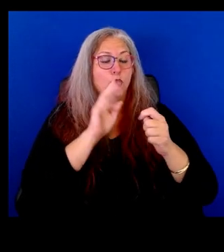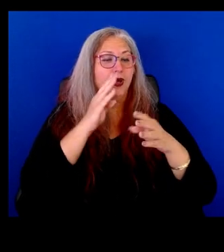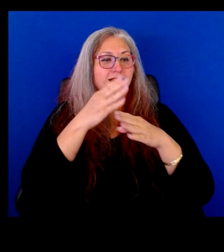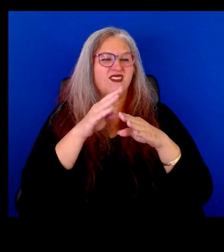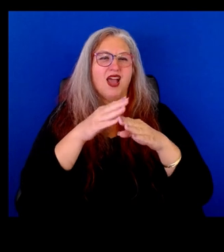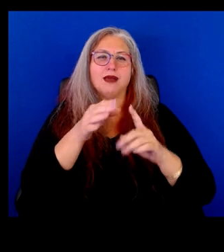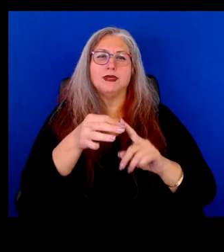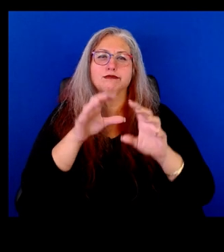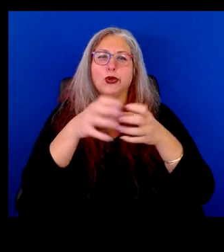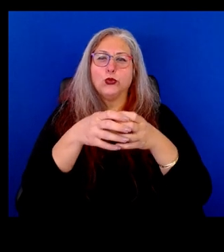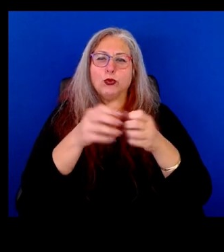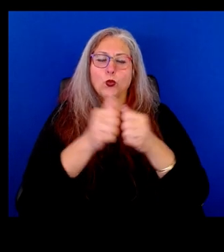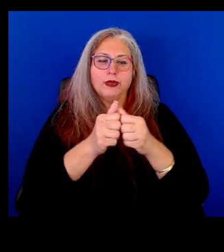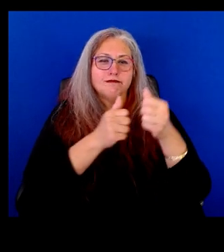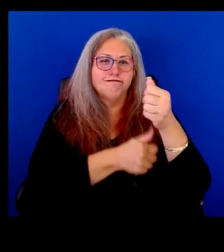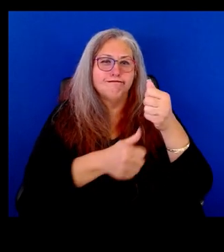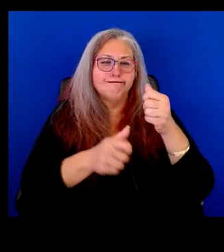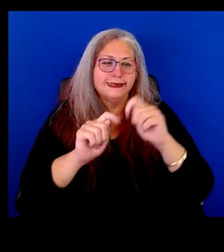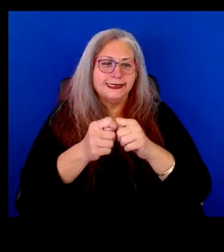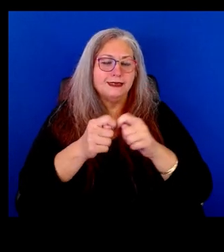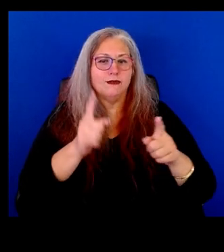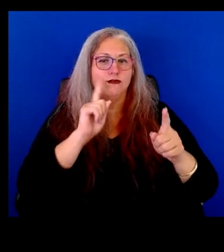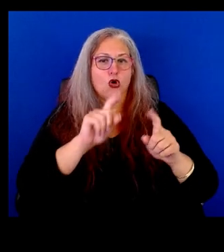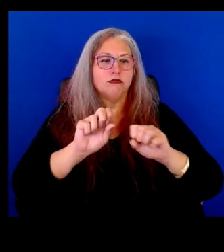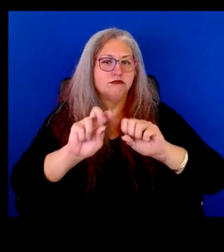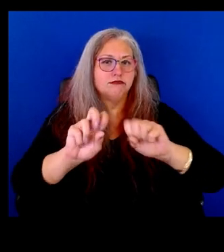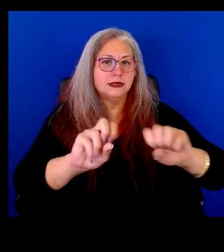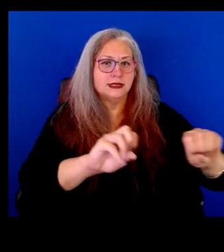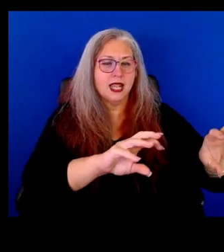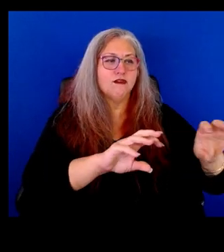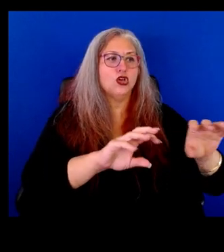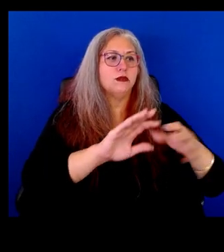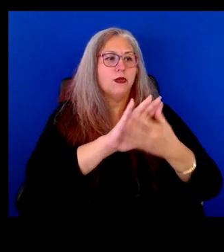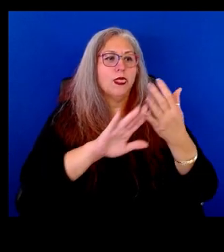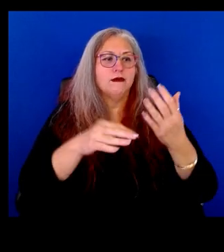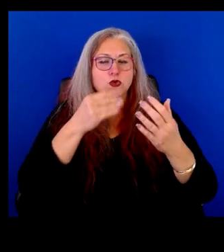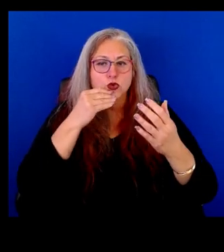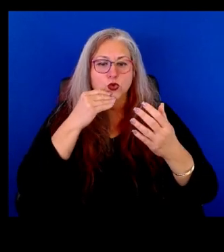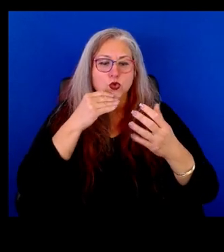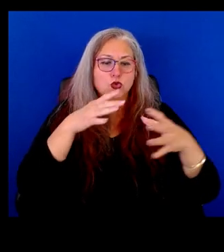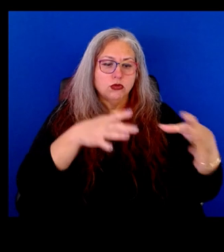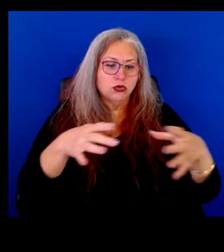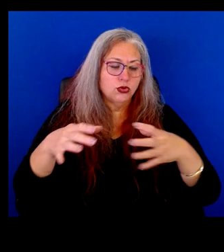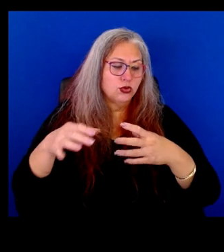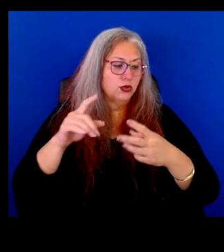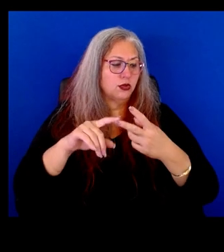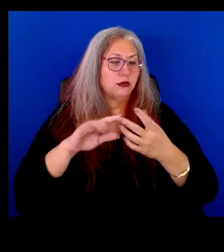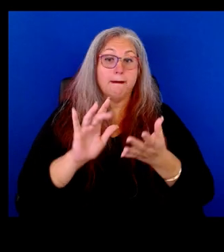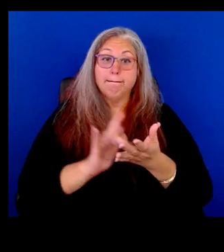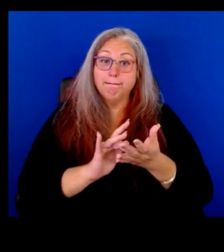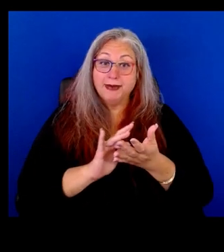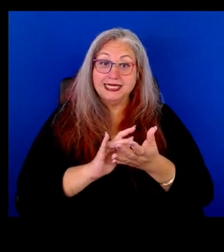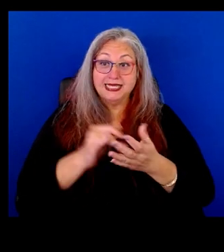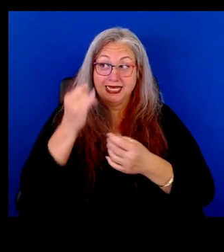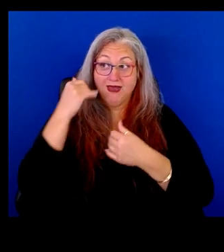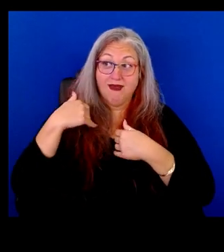into groups of sub teams to deliver these food portions, the